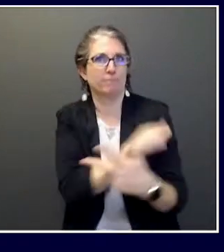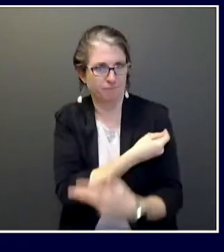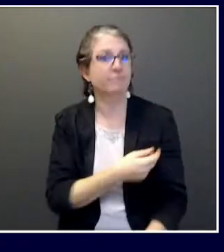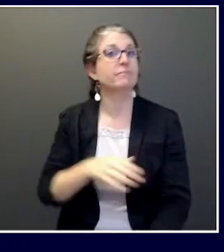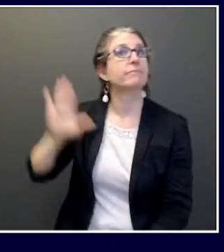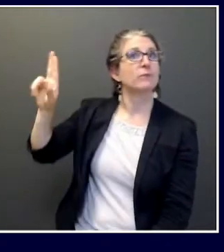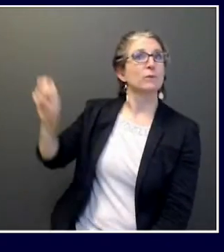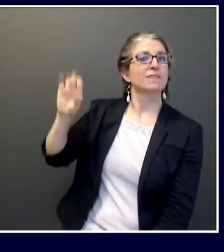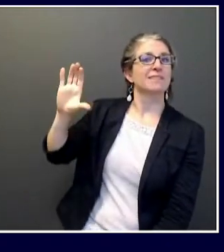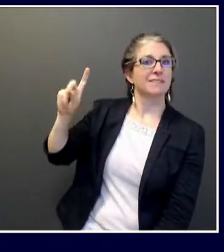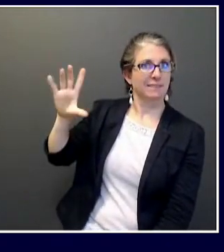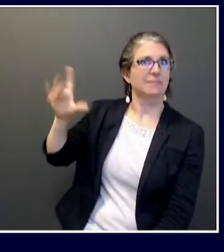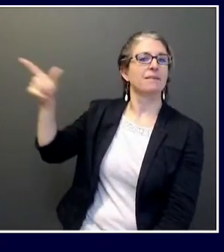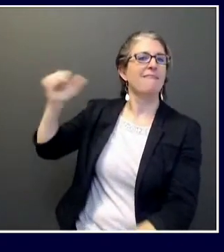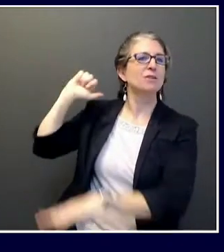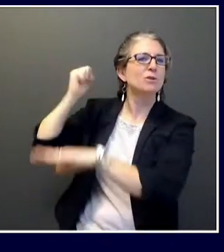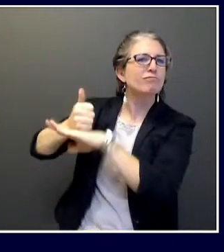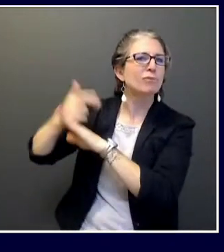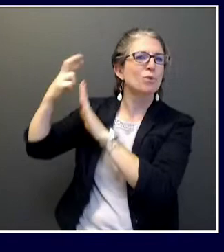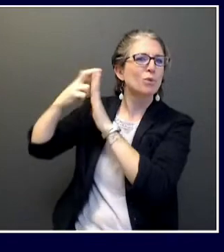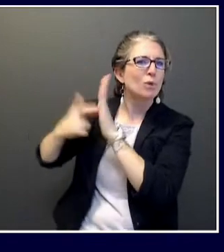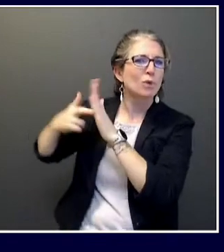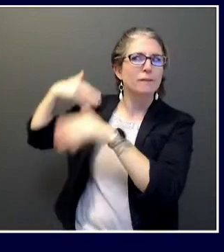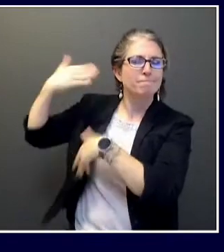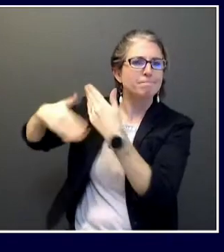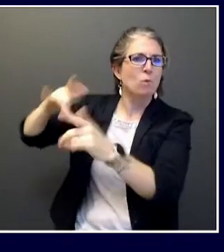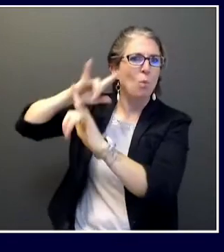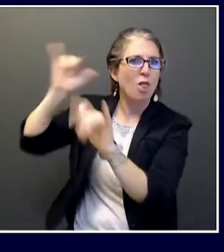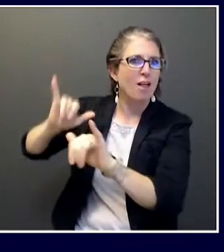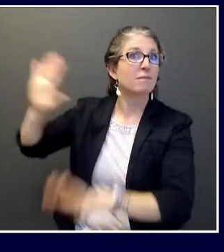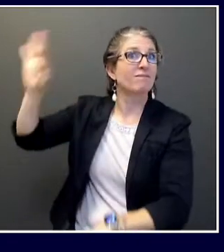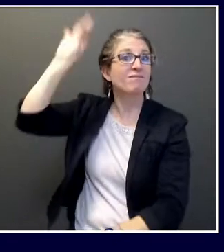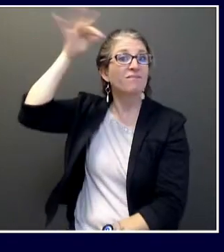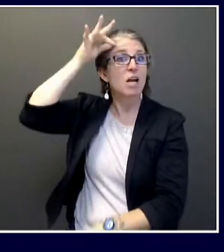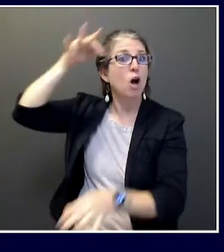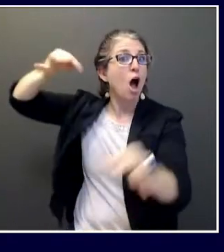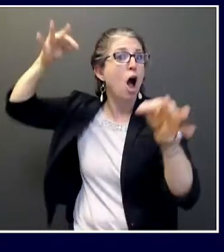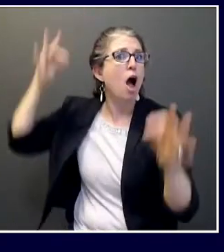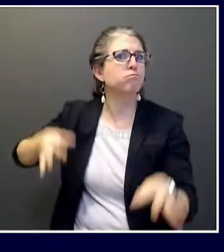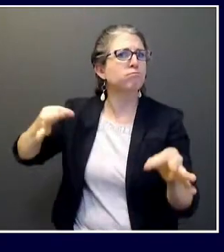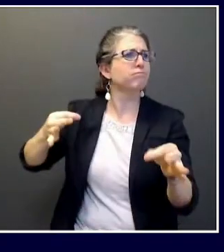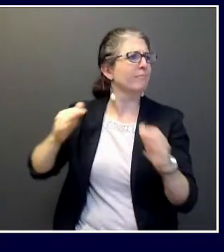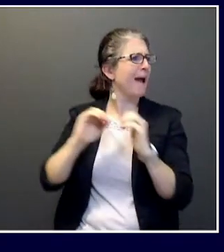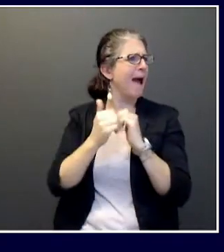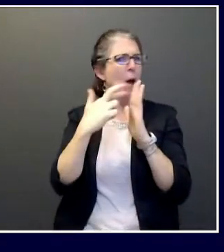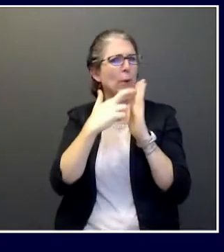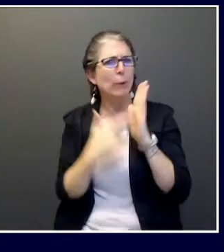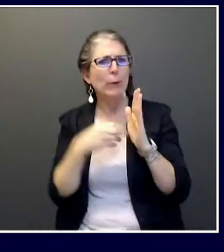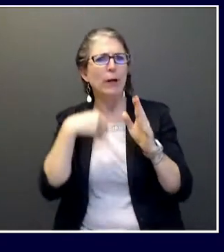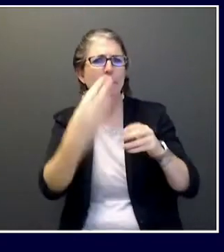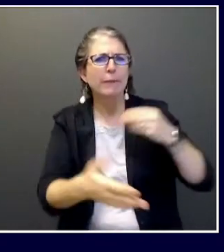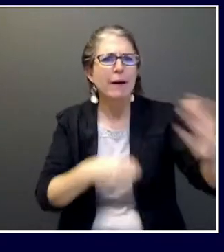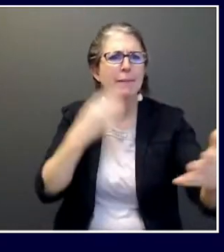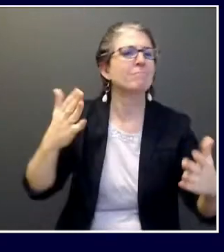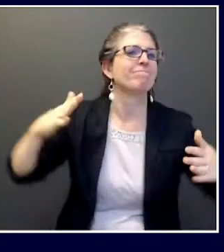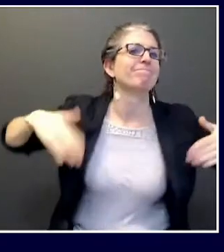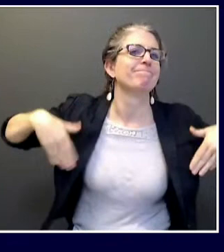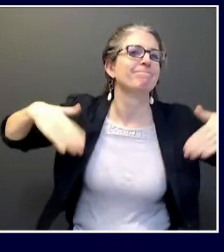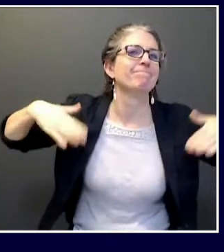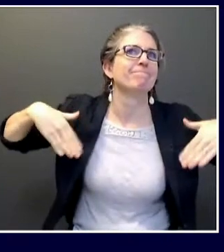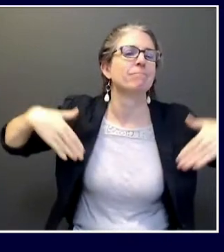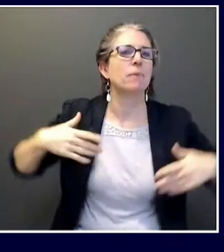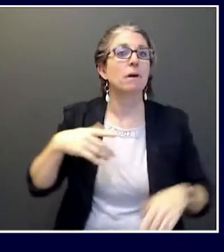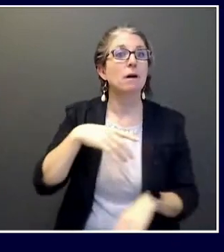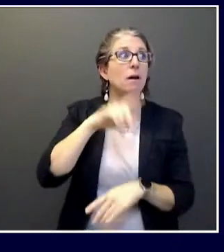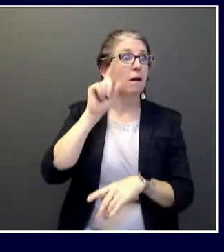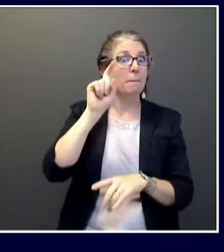yet at the federal level, but in the coming days, we may see the acting FDA commissioner, followed by the